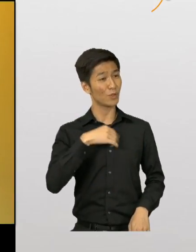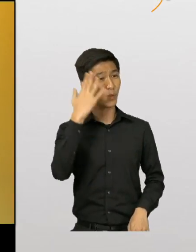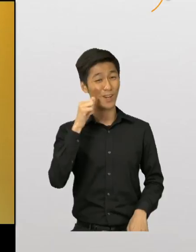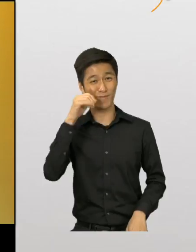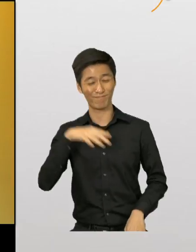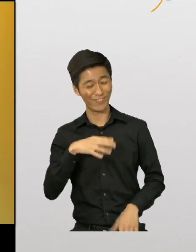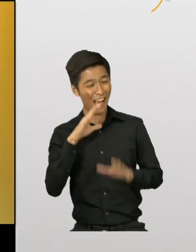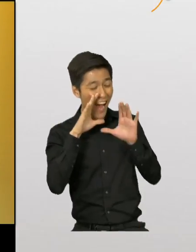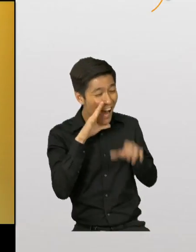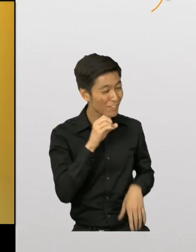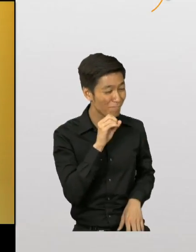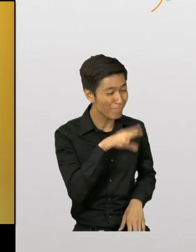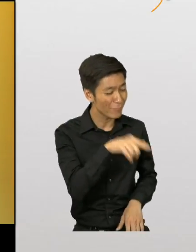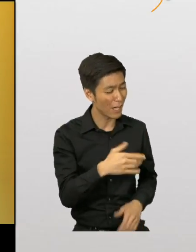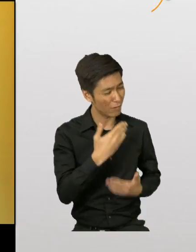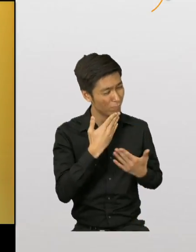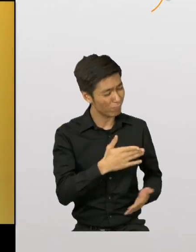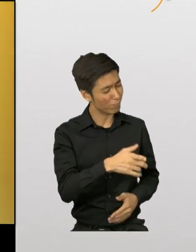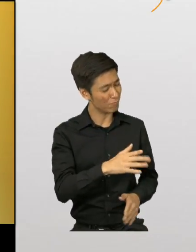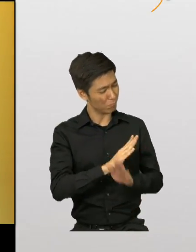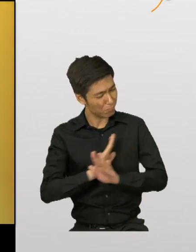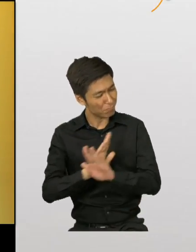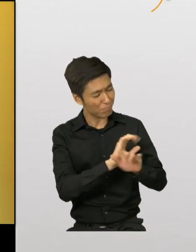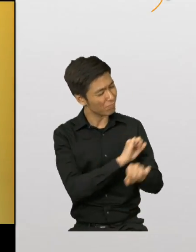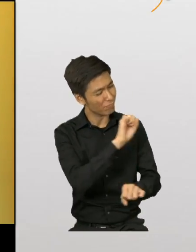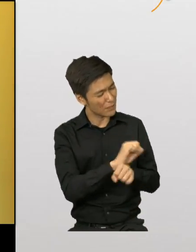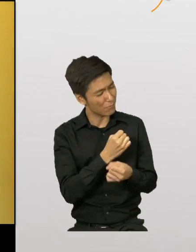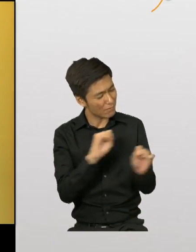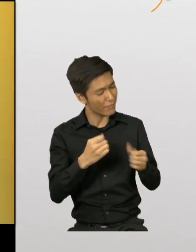barrier to tell him, "Thank you for keeping Singapore safe."